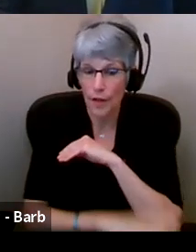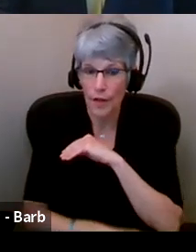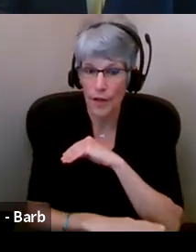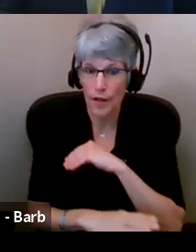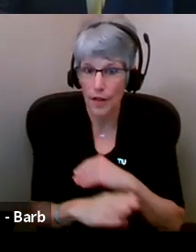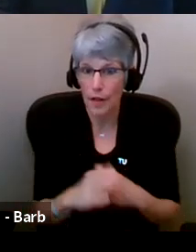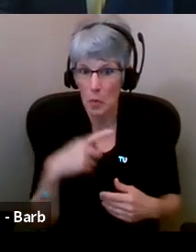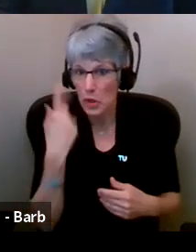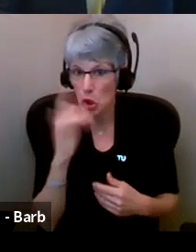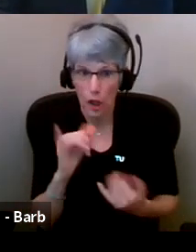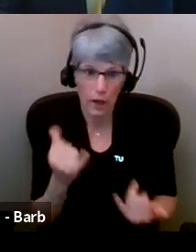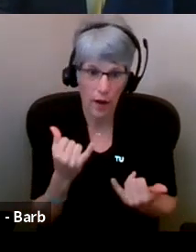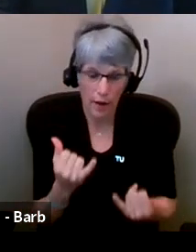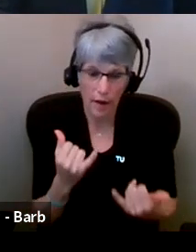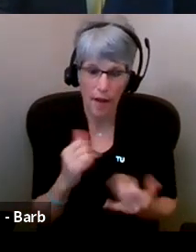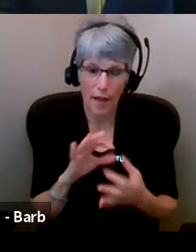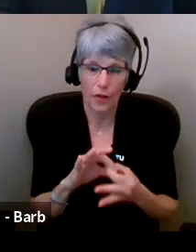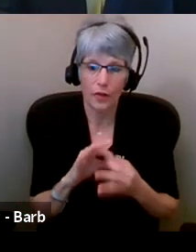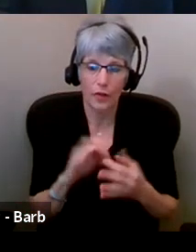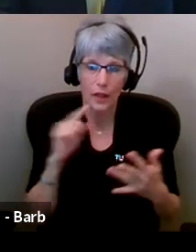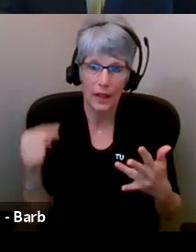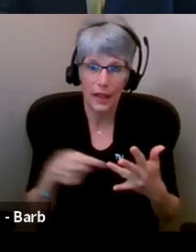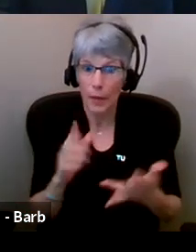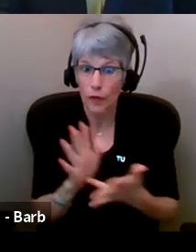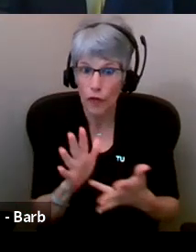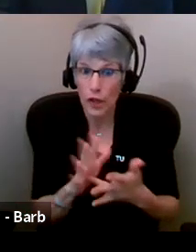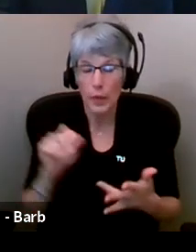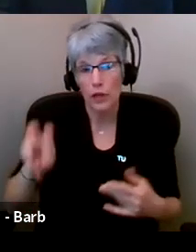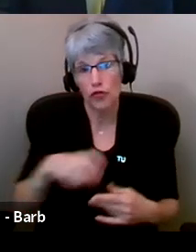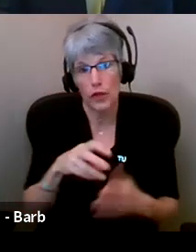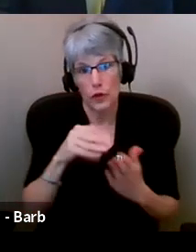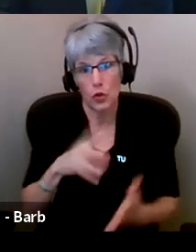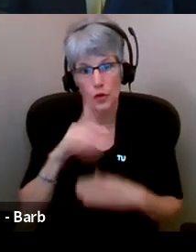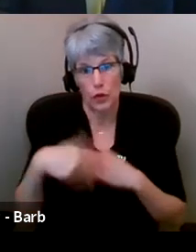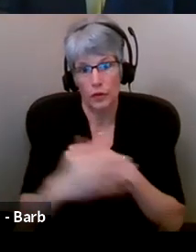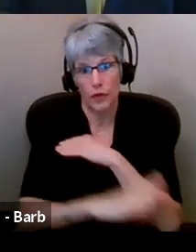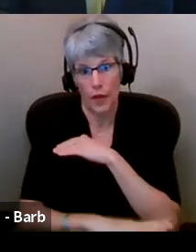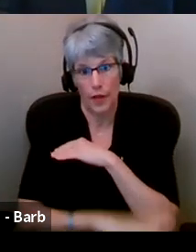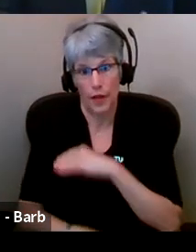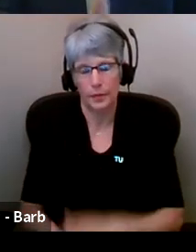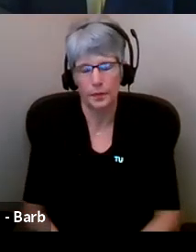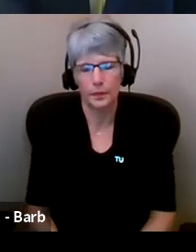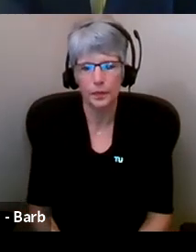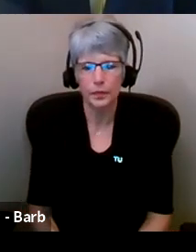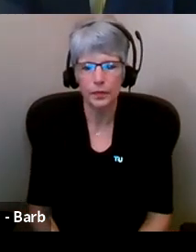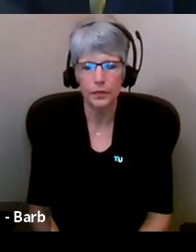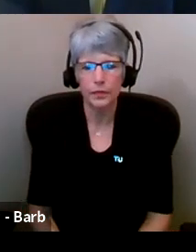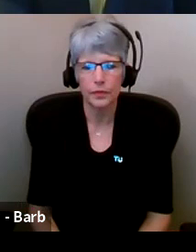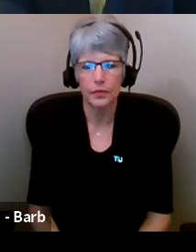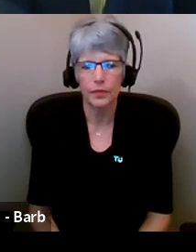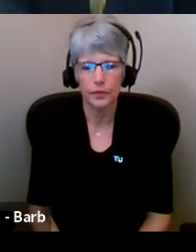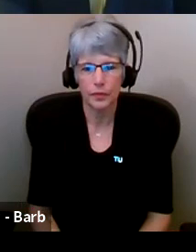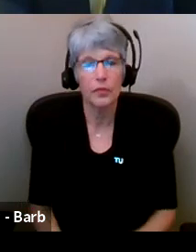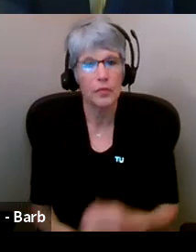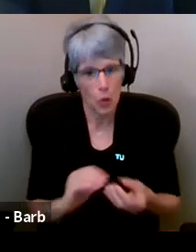How are we looking right now in terms of incoming freshmen and transfer students for the fall term? So we are plugging away on